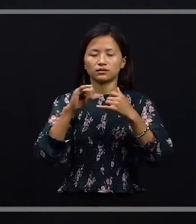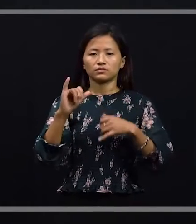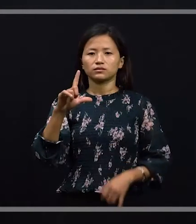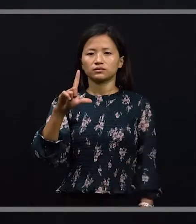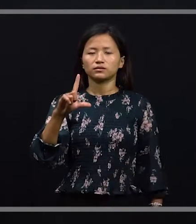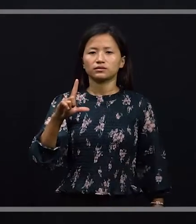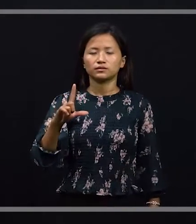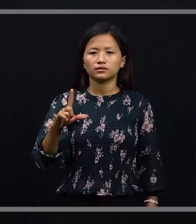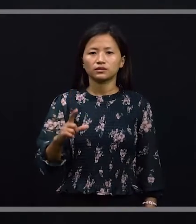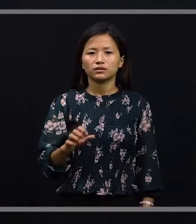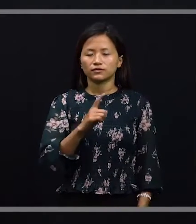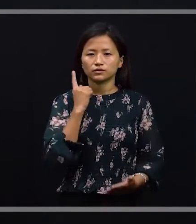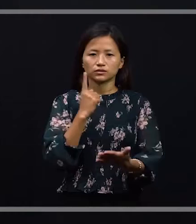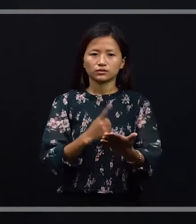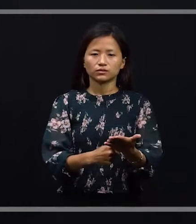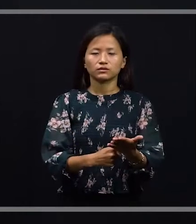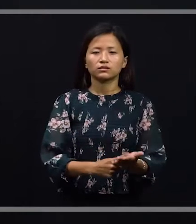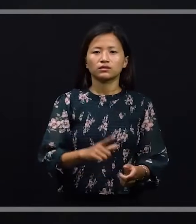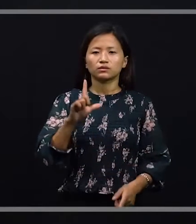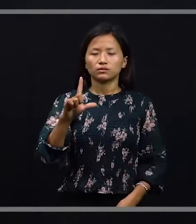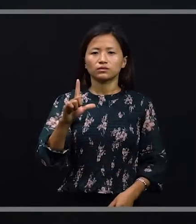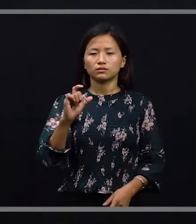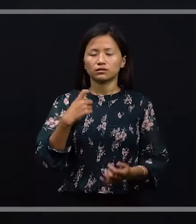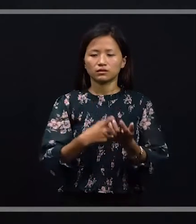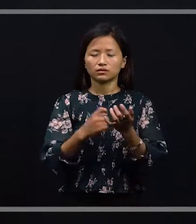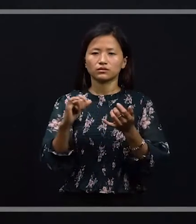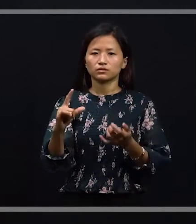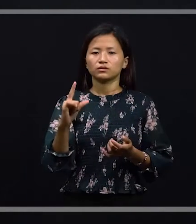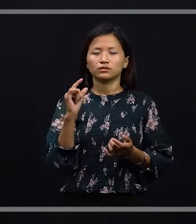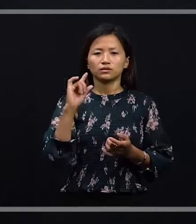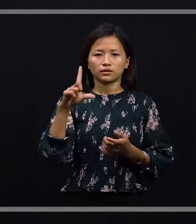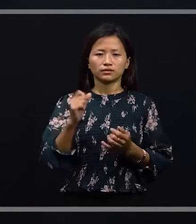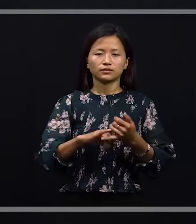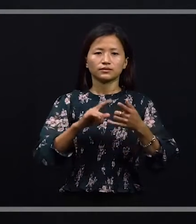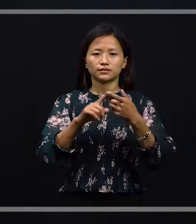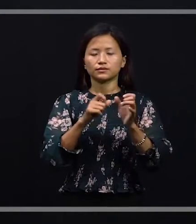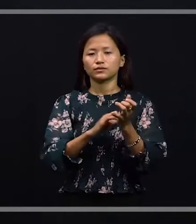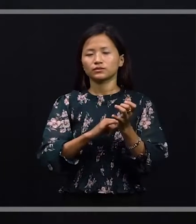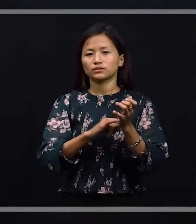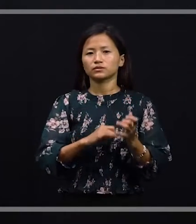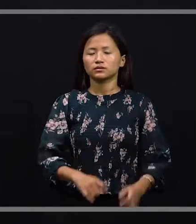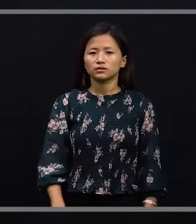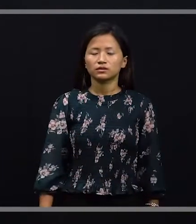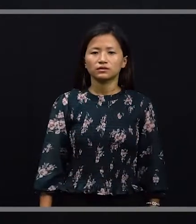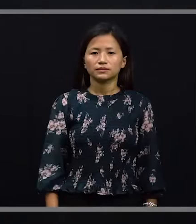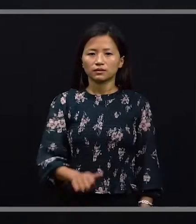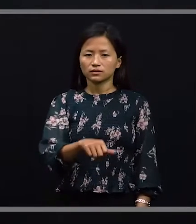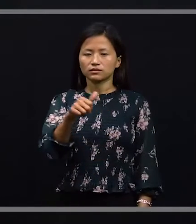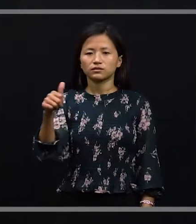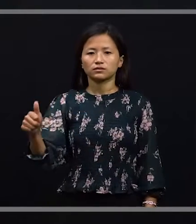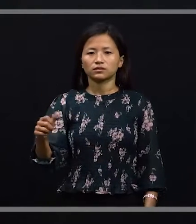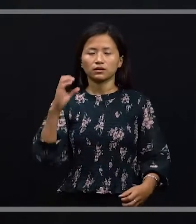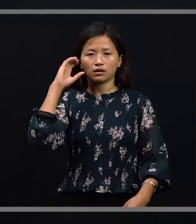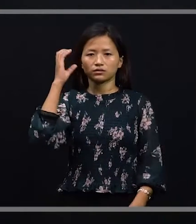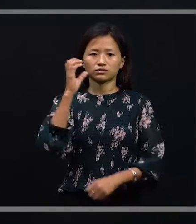many discriminations and classifications there. So the people never had the sense of